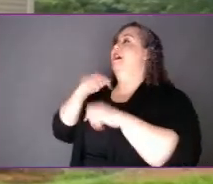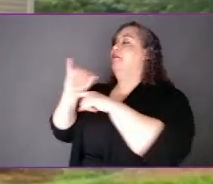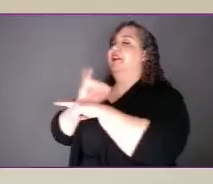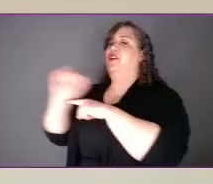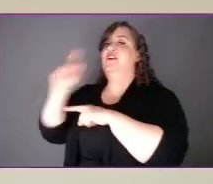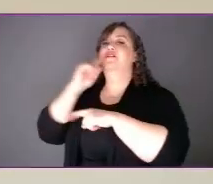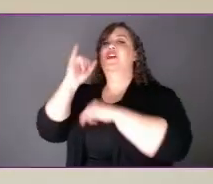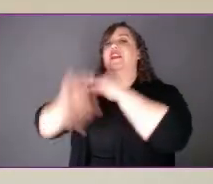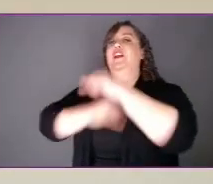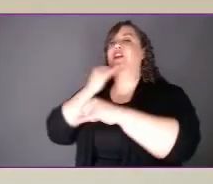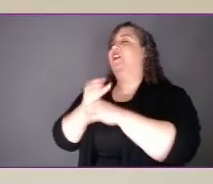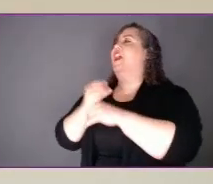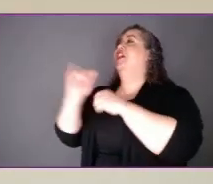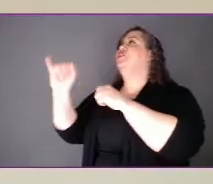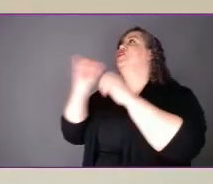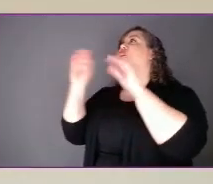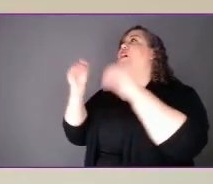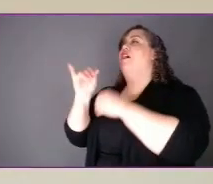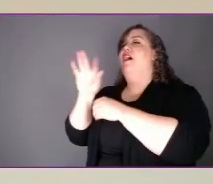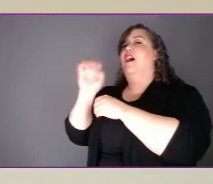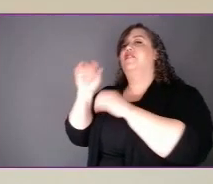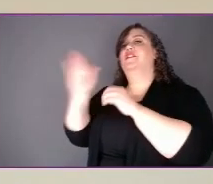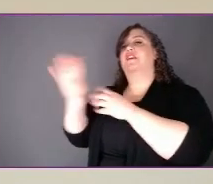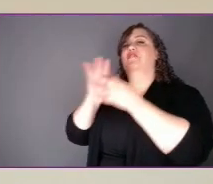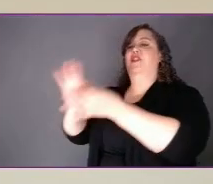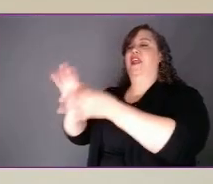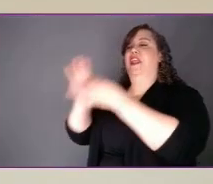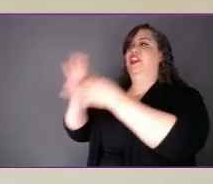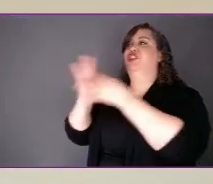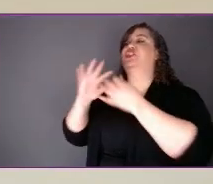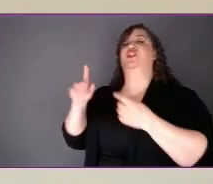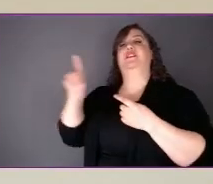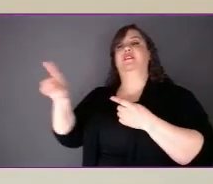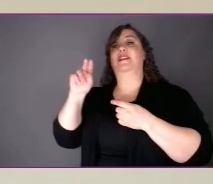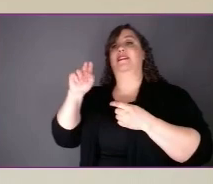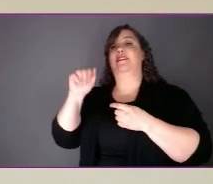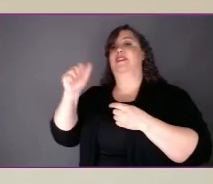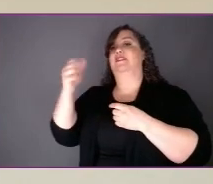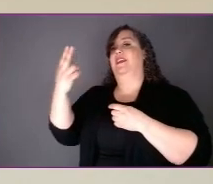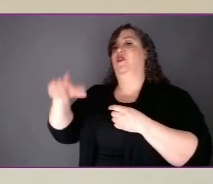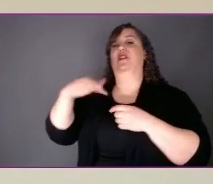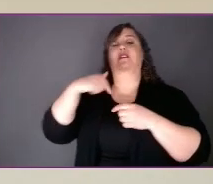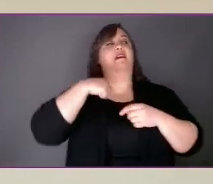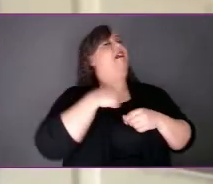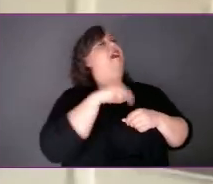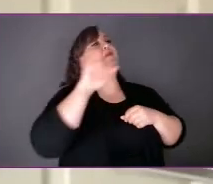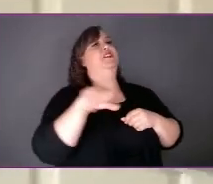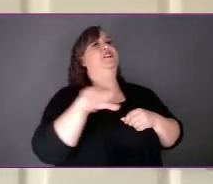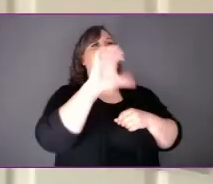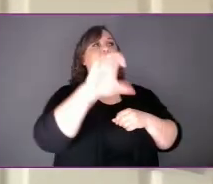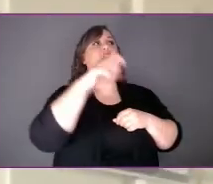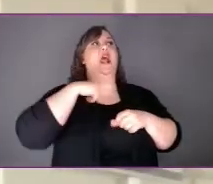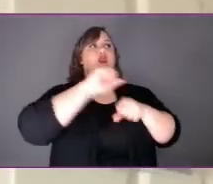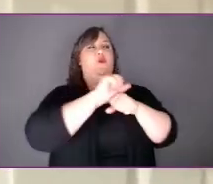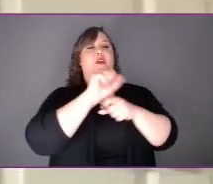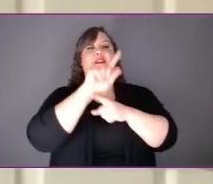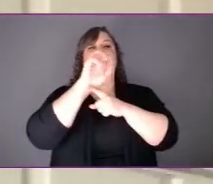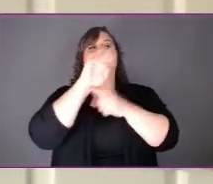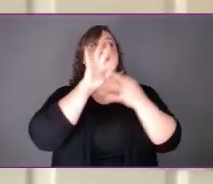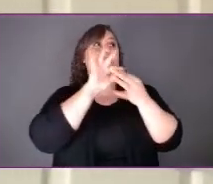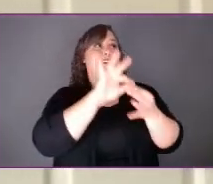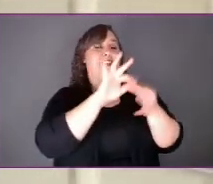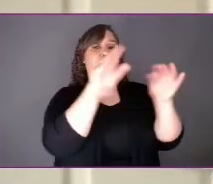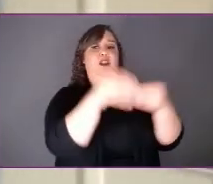NASA headquarters. I'm an intern at NASA's Johnson Space Center and I'm currently working in the Office of STEM Engagement. Currently, I'm interning at